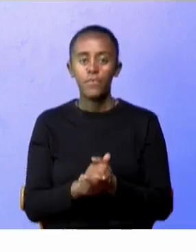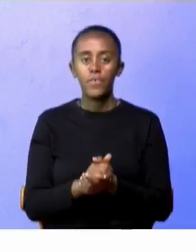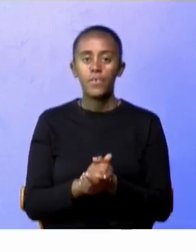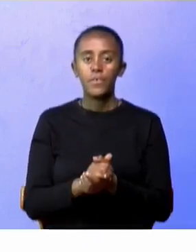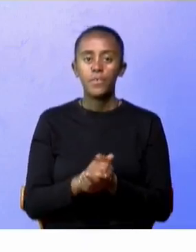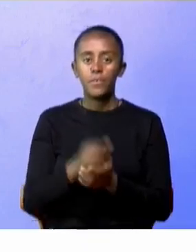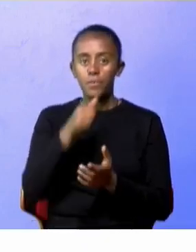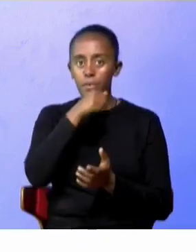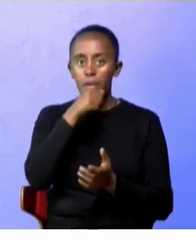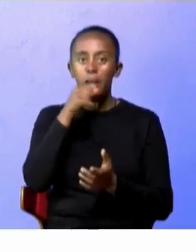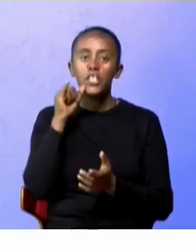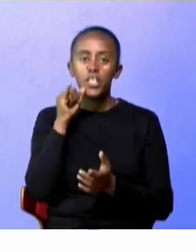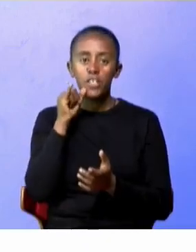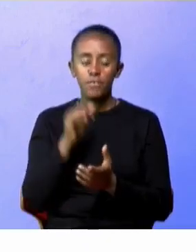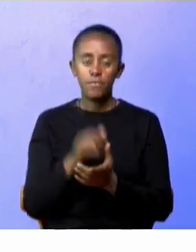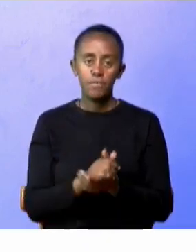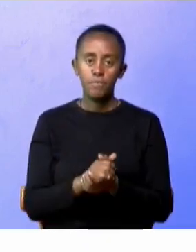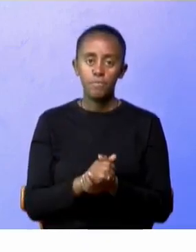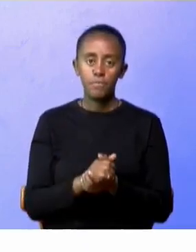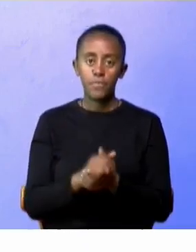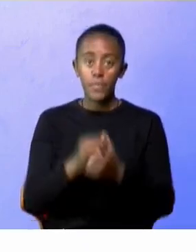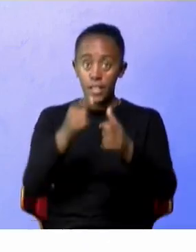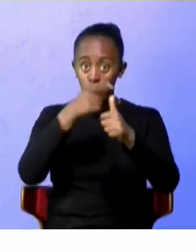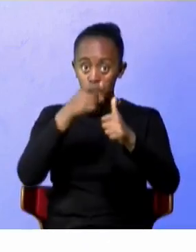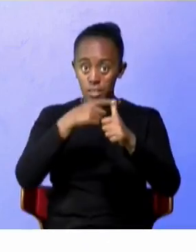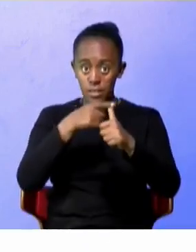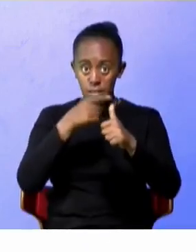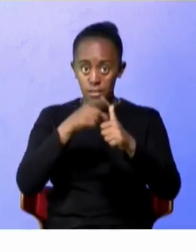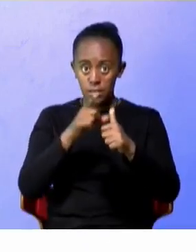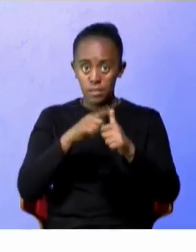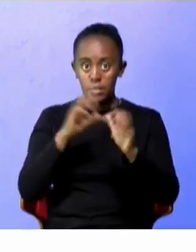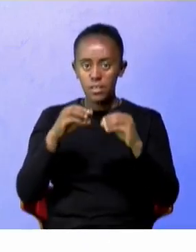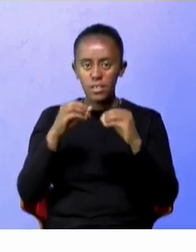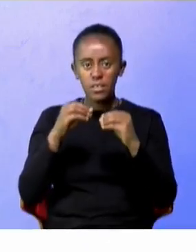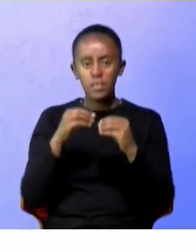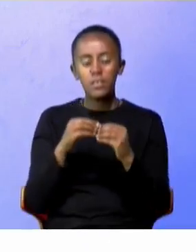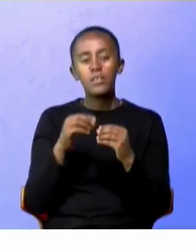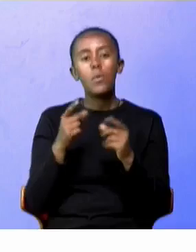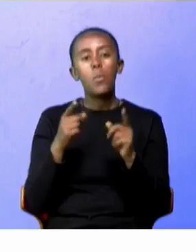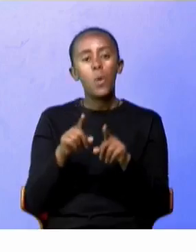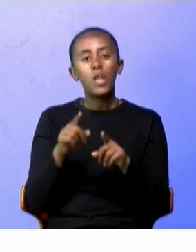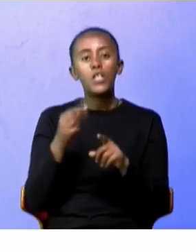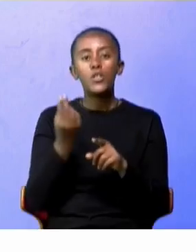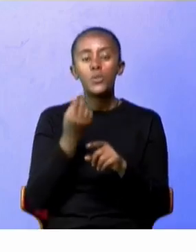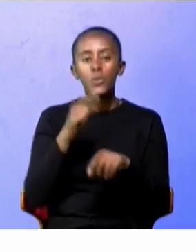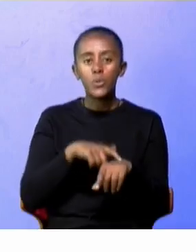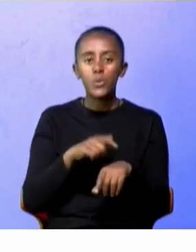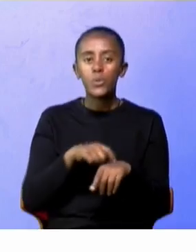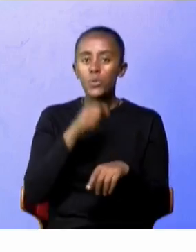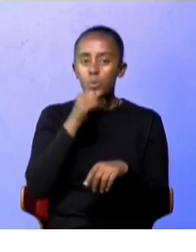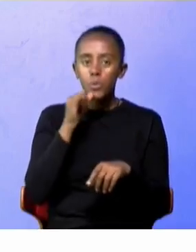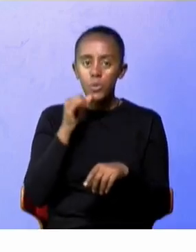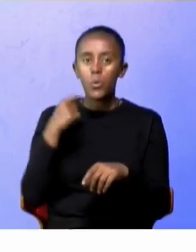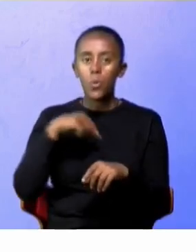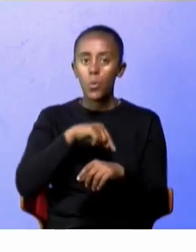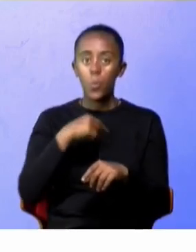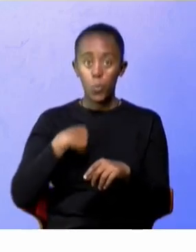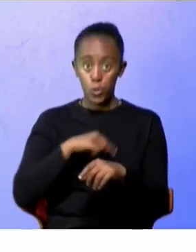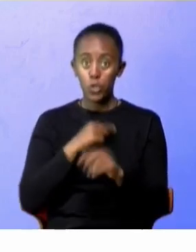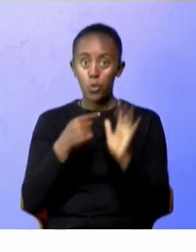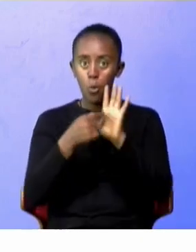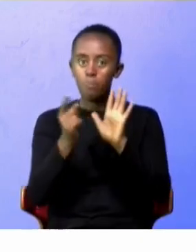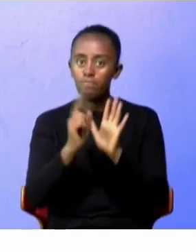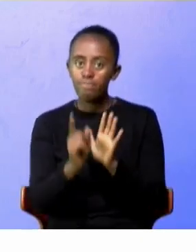adjective. The first one, I will give you an example. When we use it as an adjective, we show